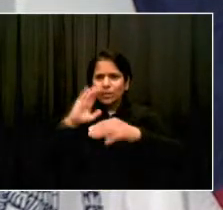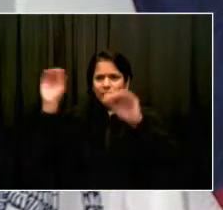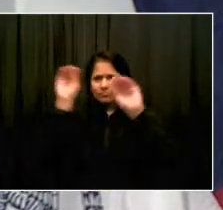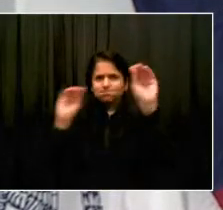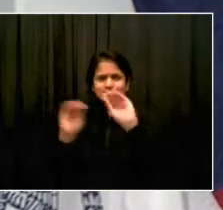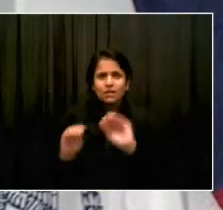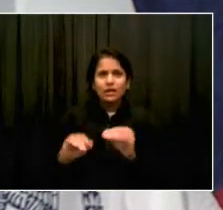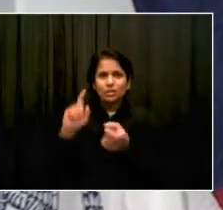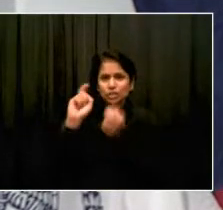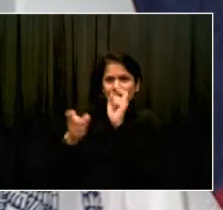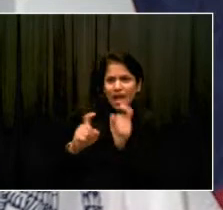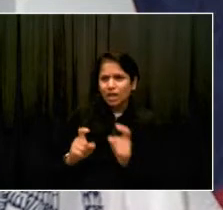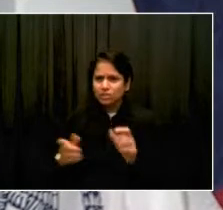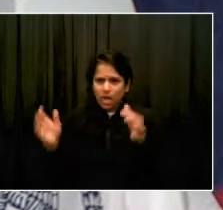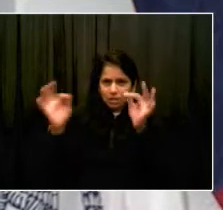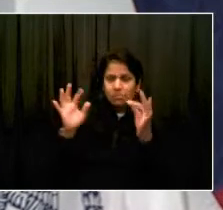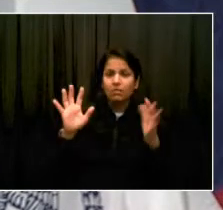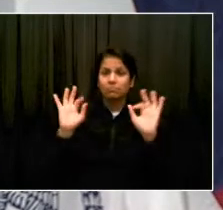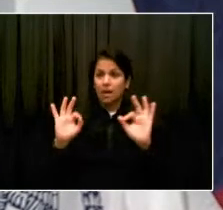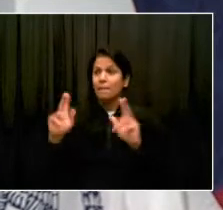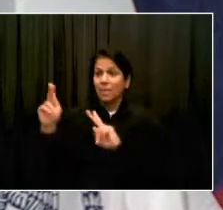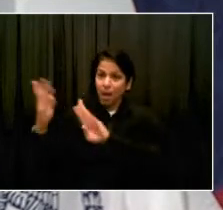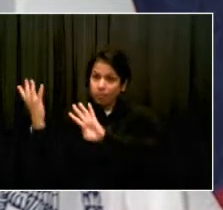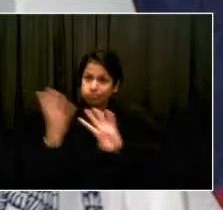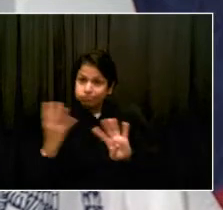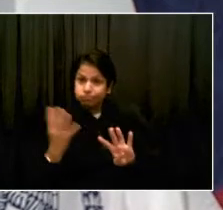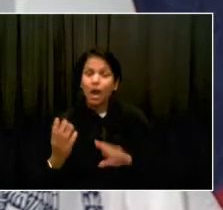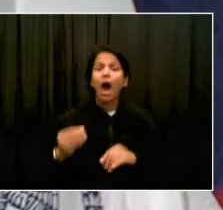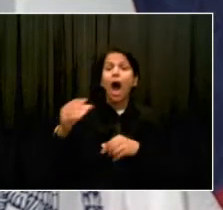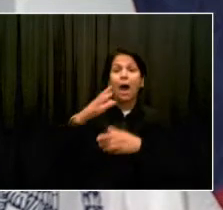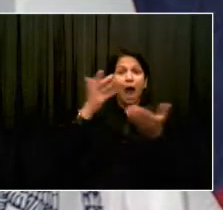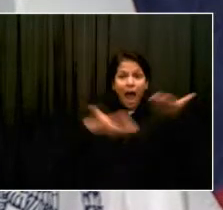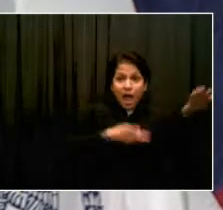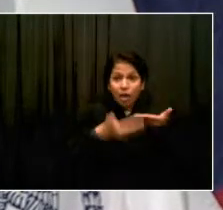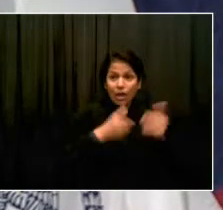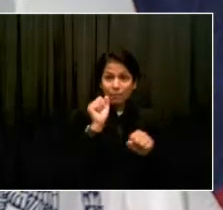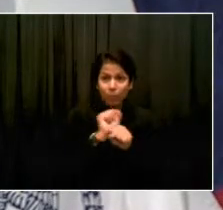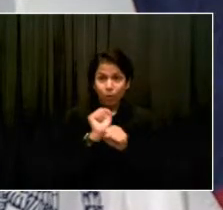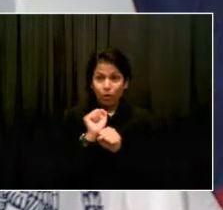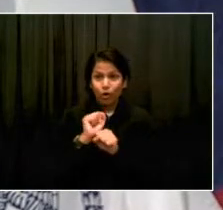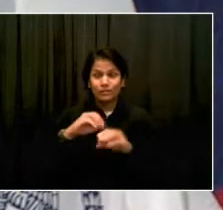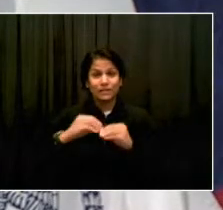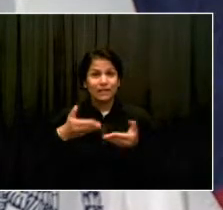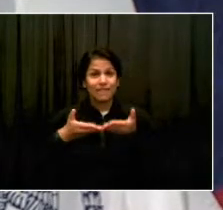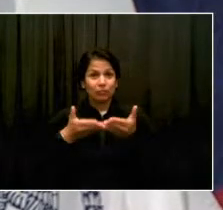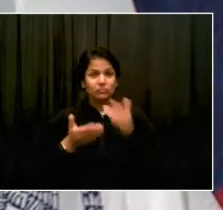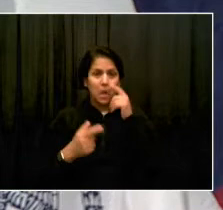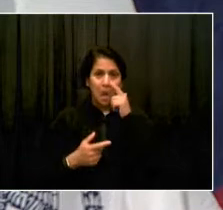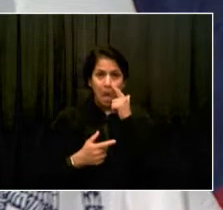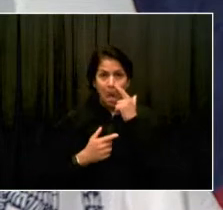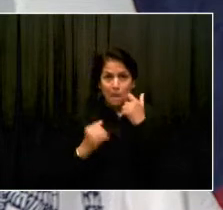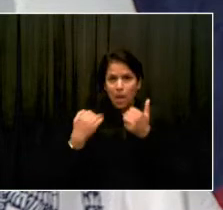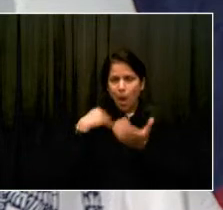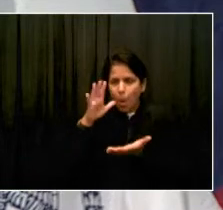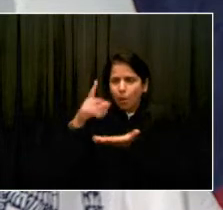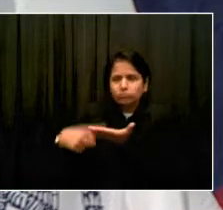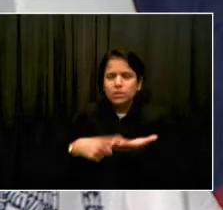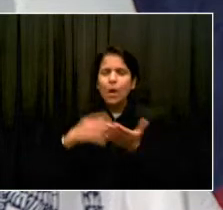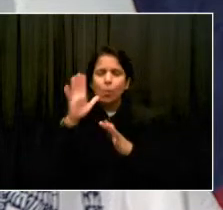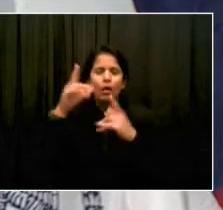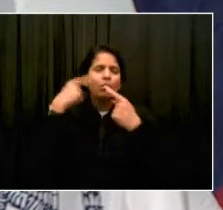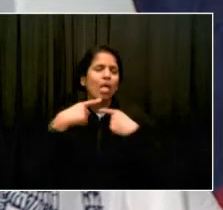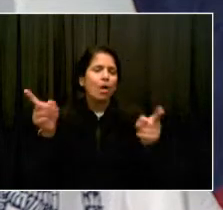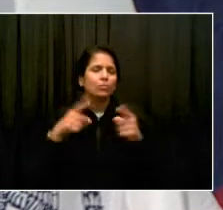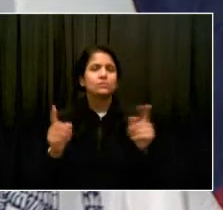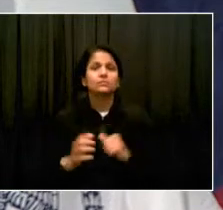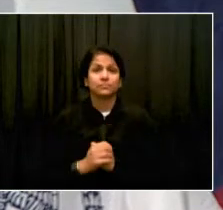in the next few days. My goal, of course, is for July 1st to see a full reopening in New York City. So we're working towards